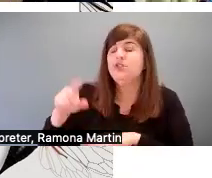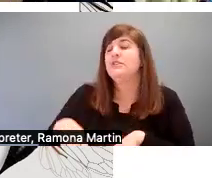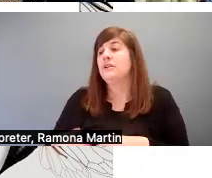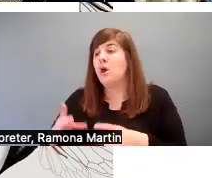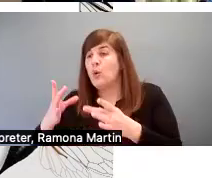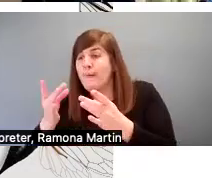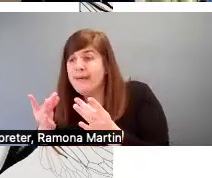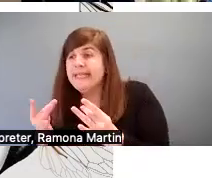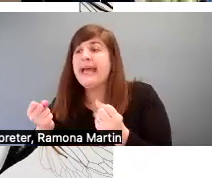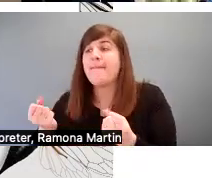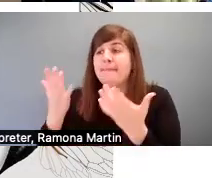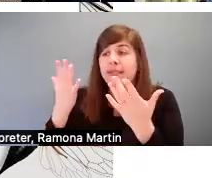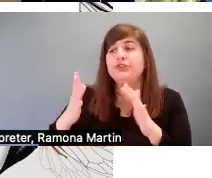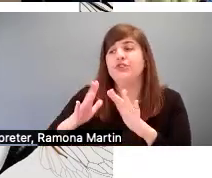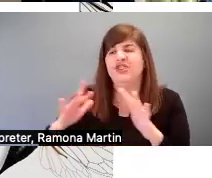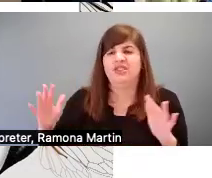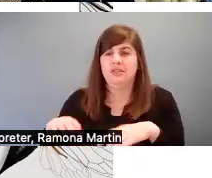you get. Um,